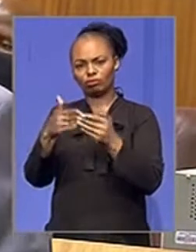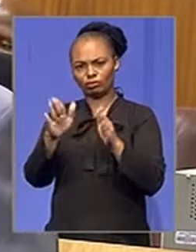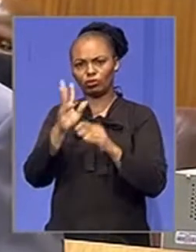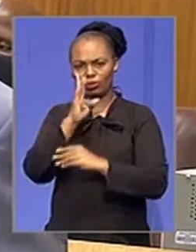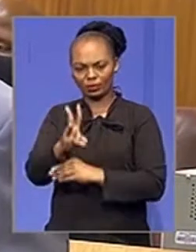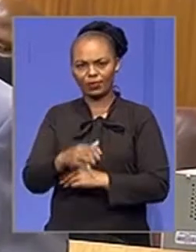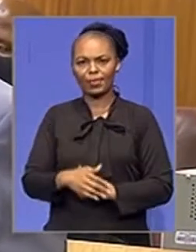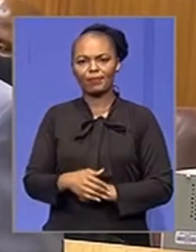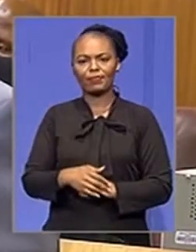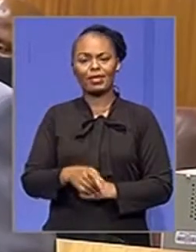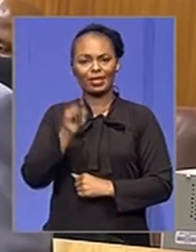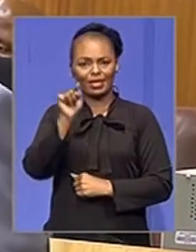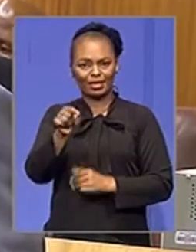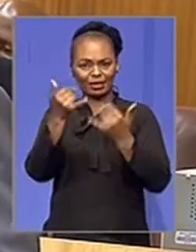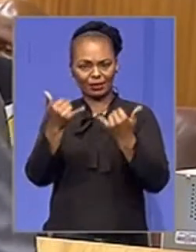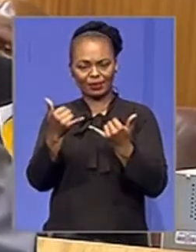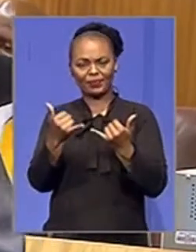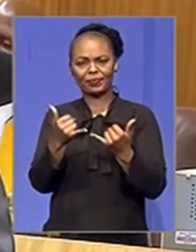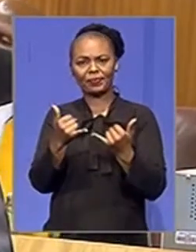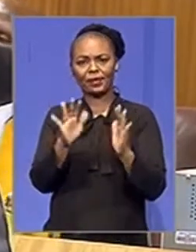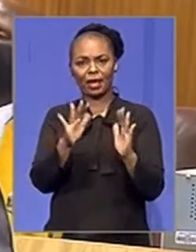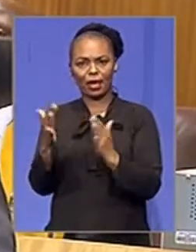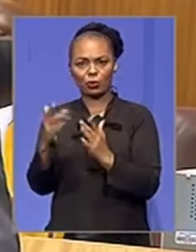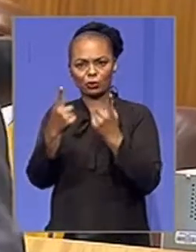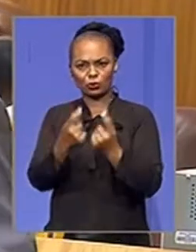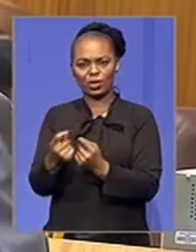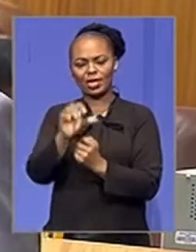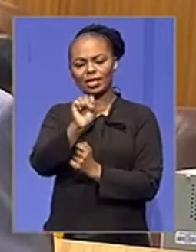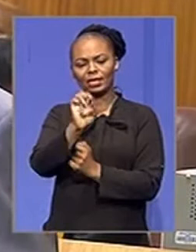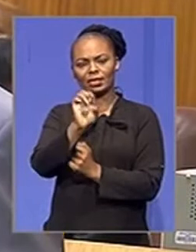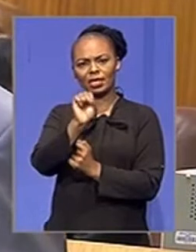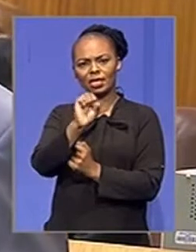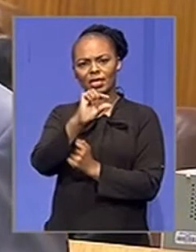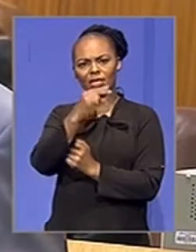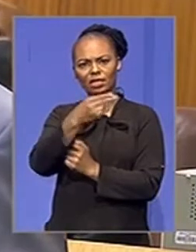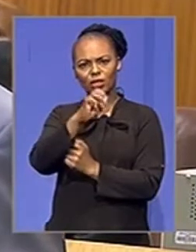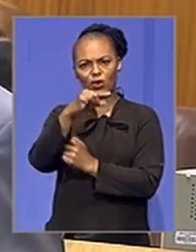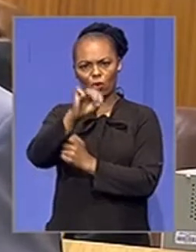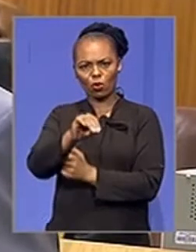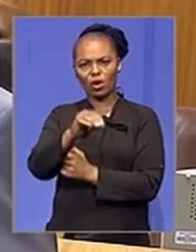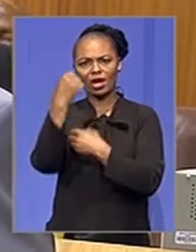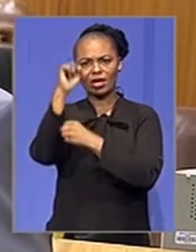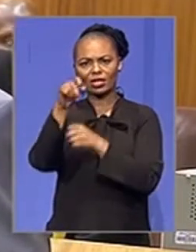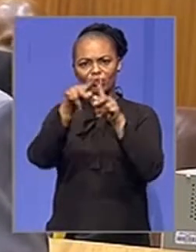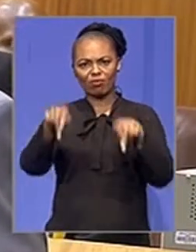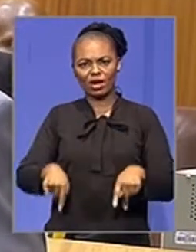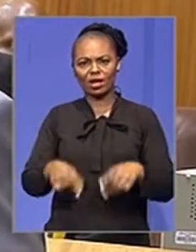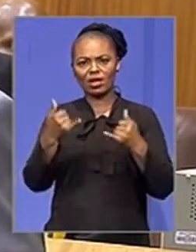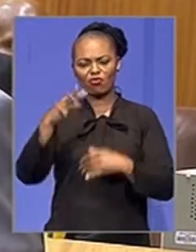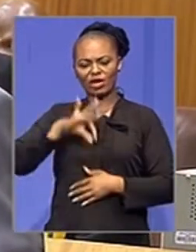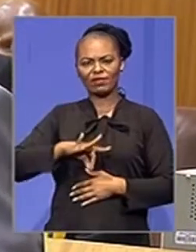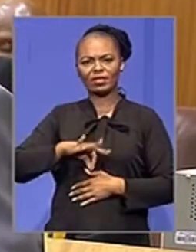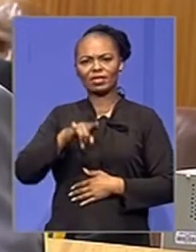The refurbishment of the Seshego Industrial Park has helped to benefit no less than